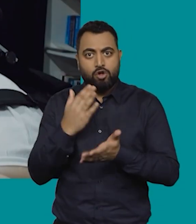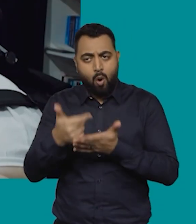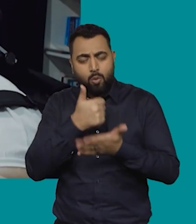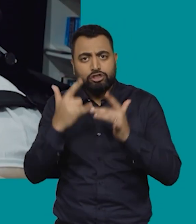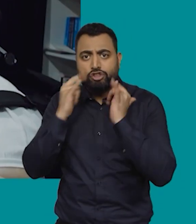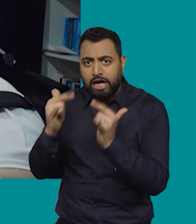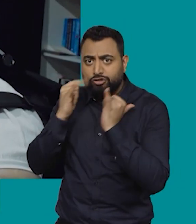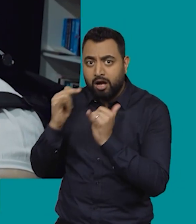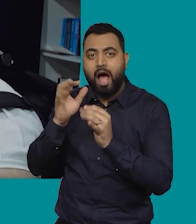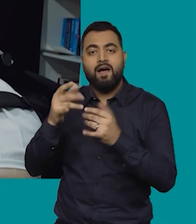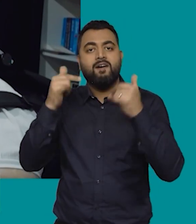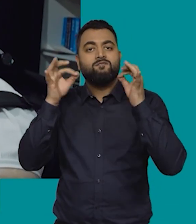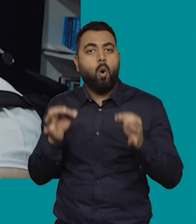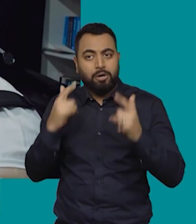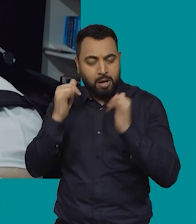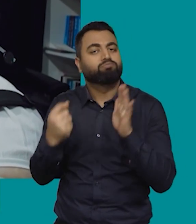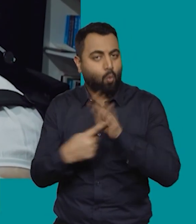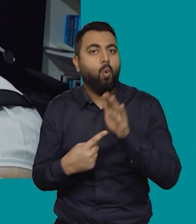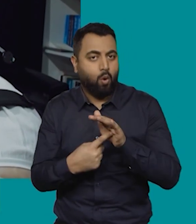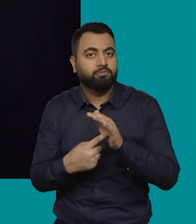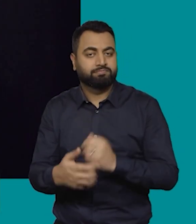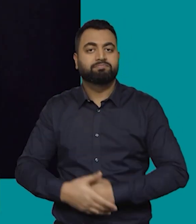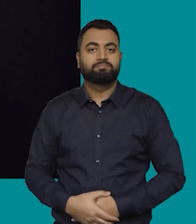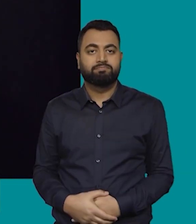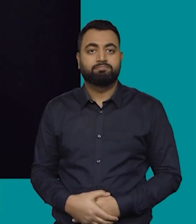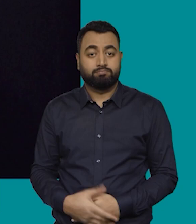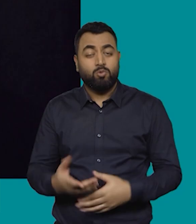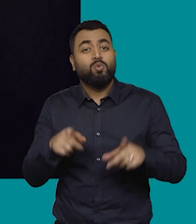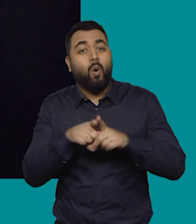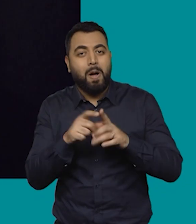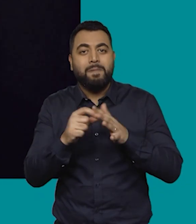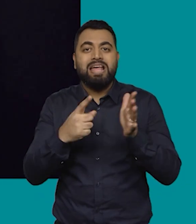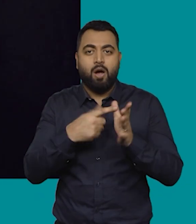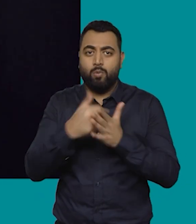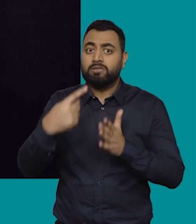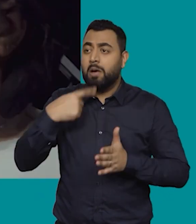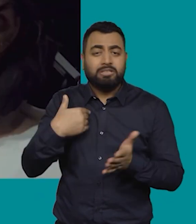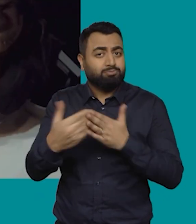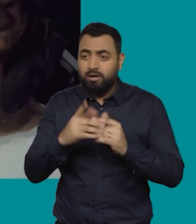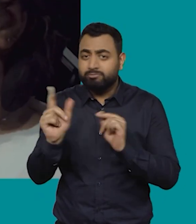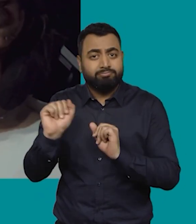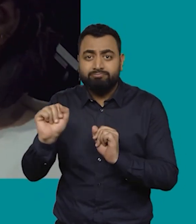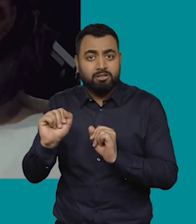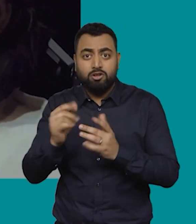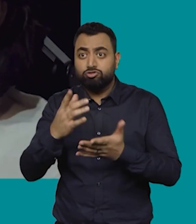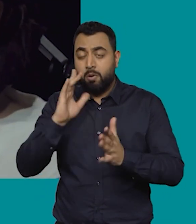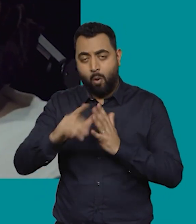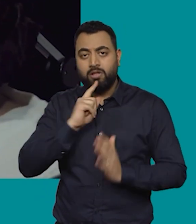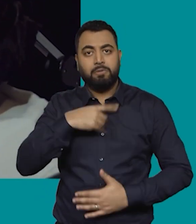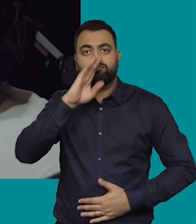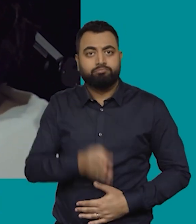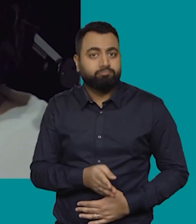and they feel safe with it all. Making sure you always touch base and you always check in formally is